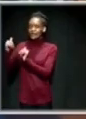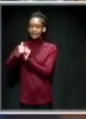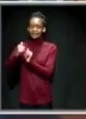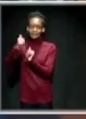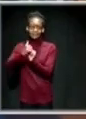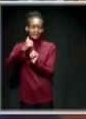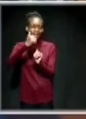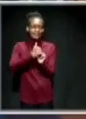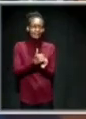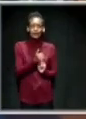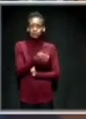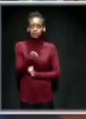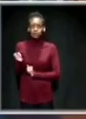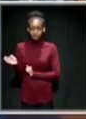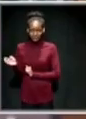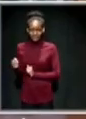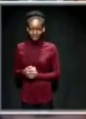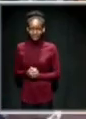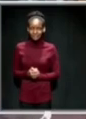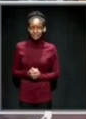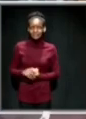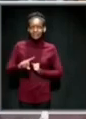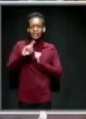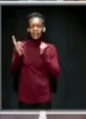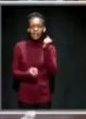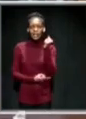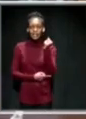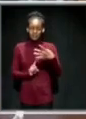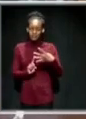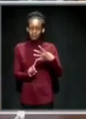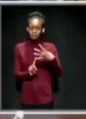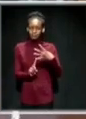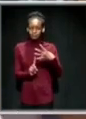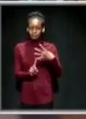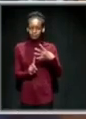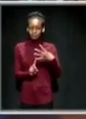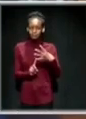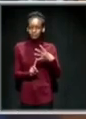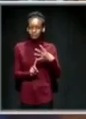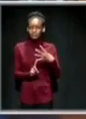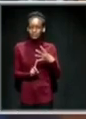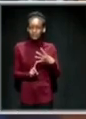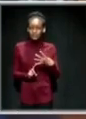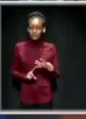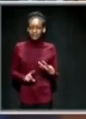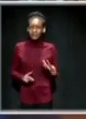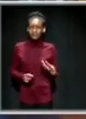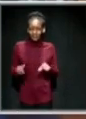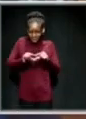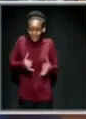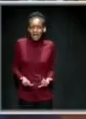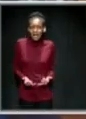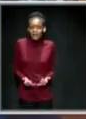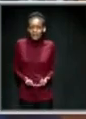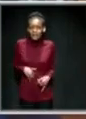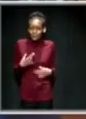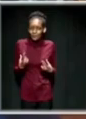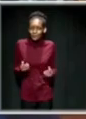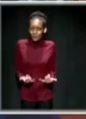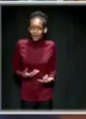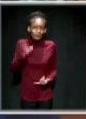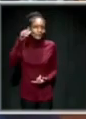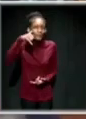attending this event. The last key is that we invest now. We do it now, not